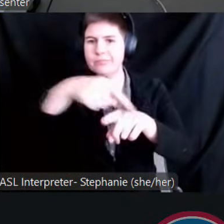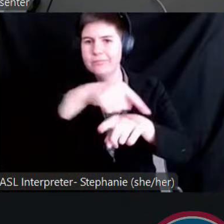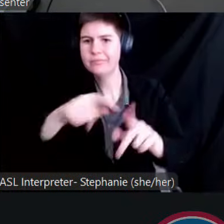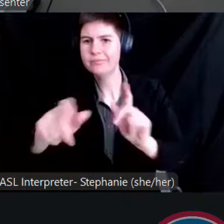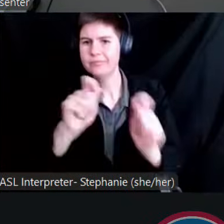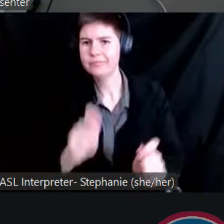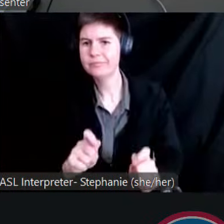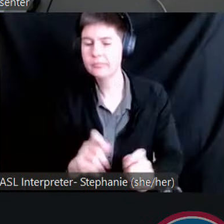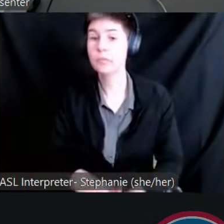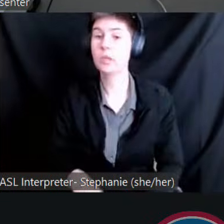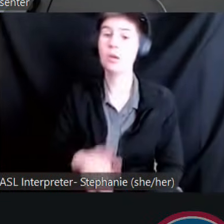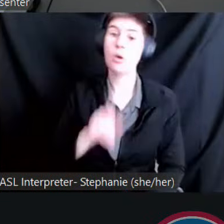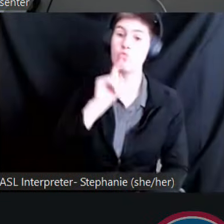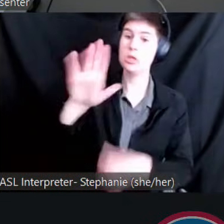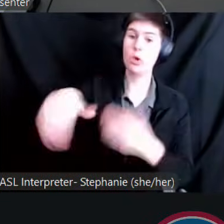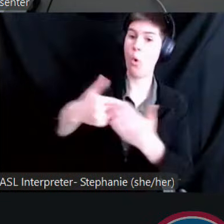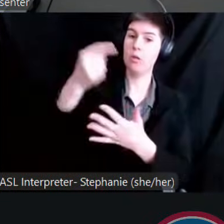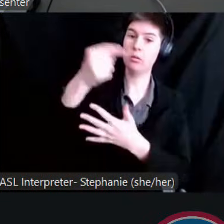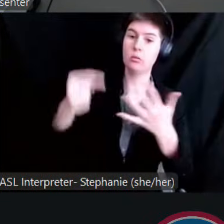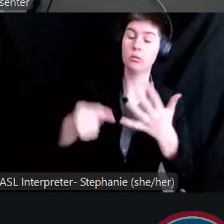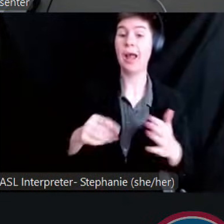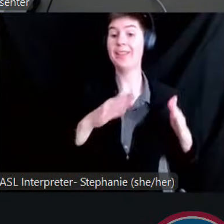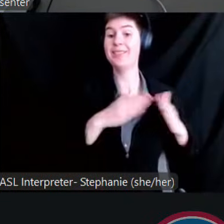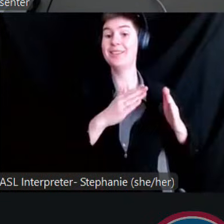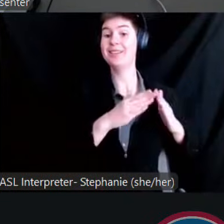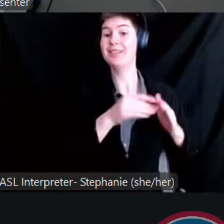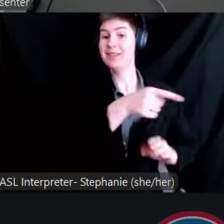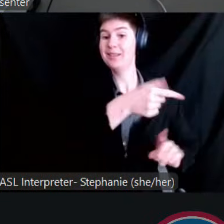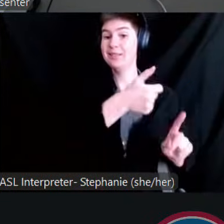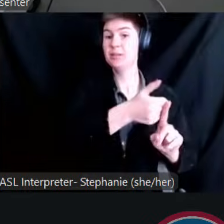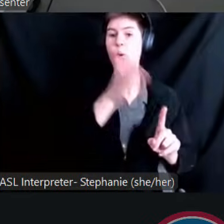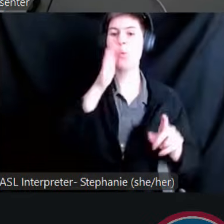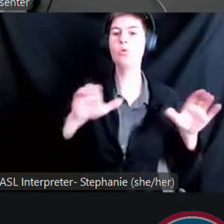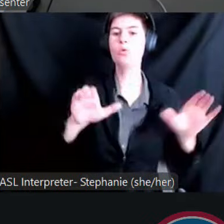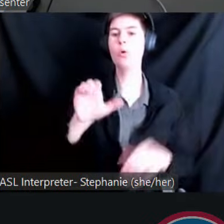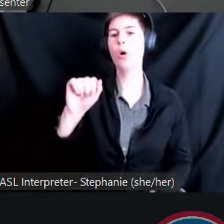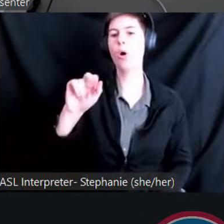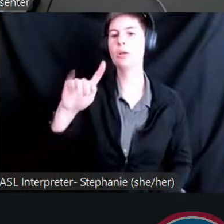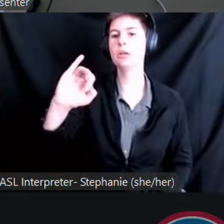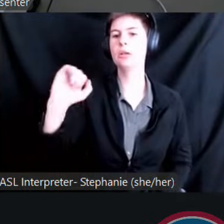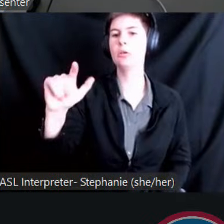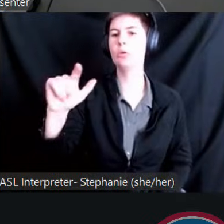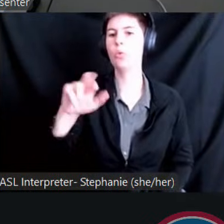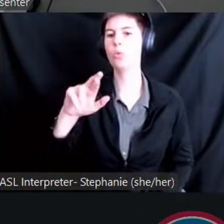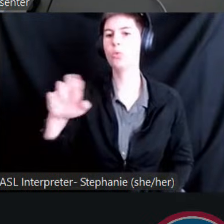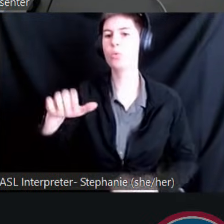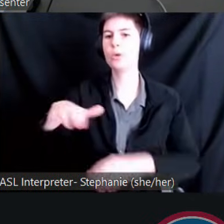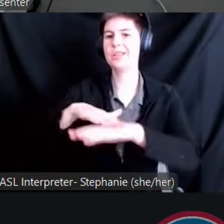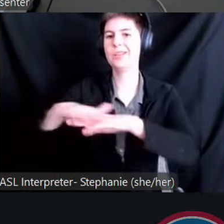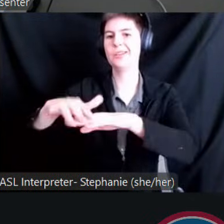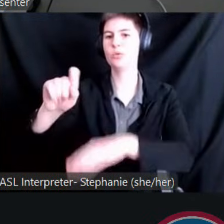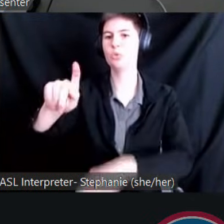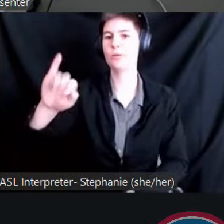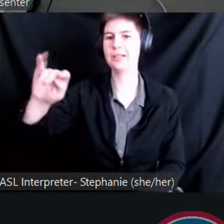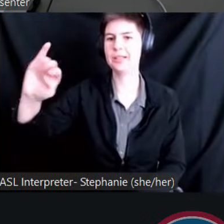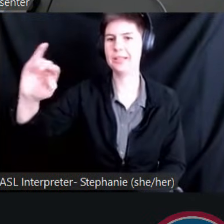the city does arterial resurfacing on close to 100 miles of roadway a year. They do streetscape projects, initiatives